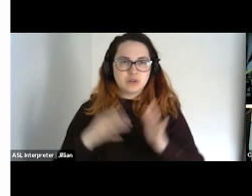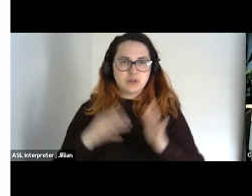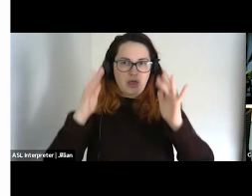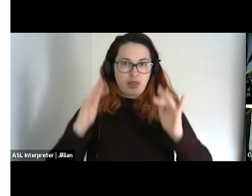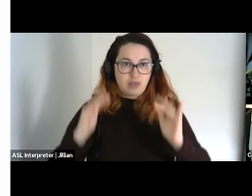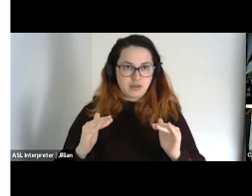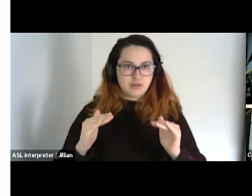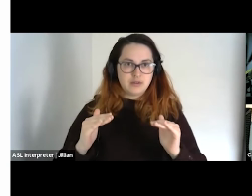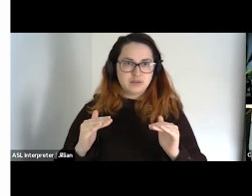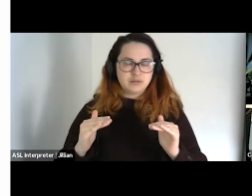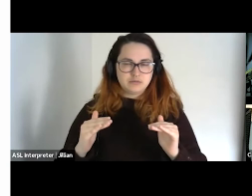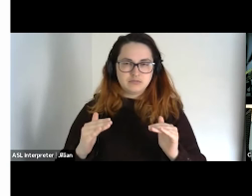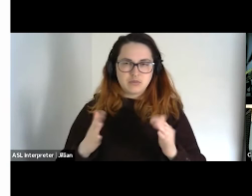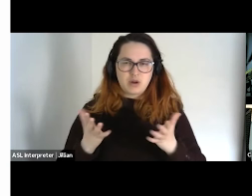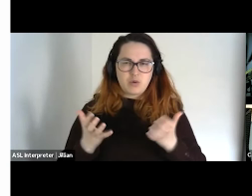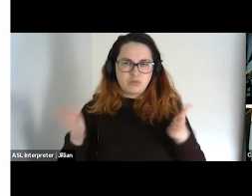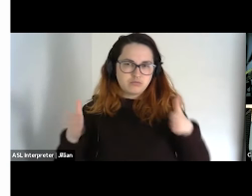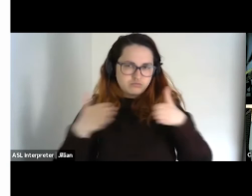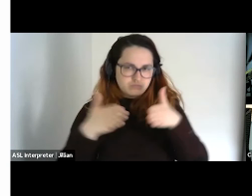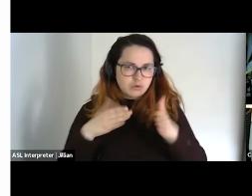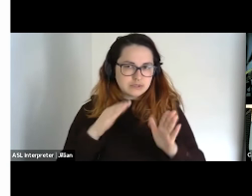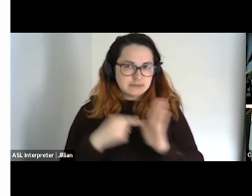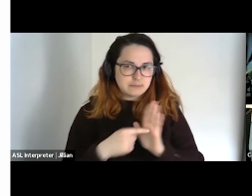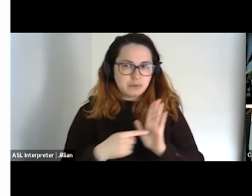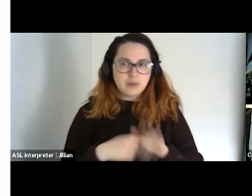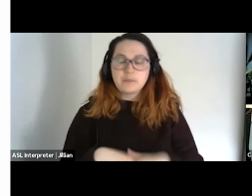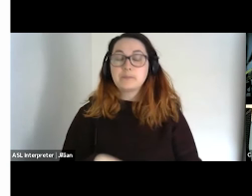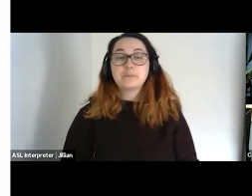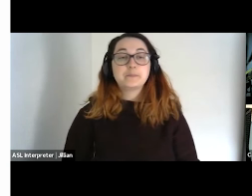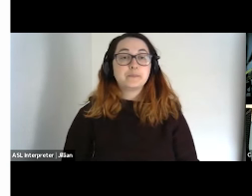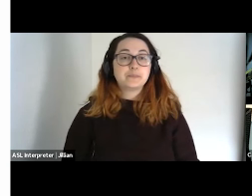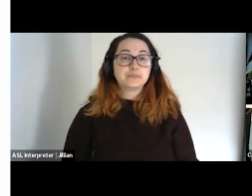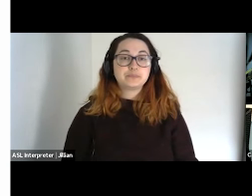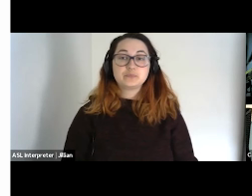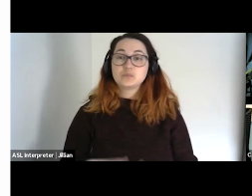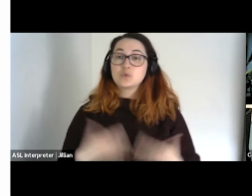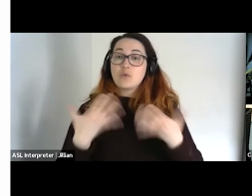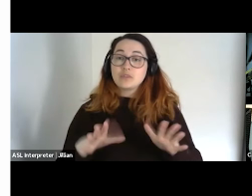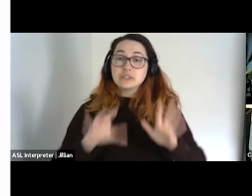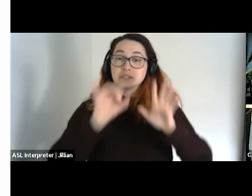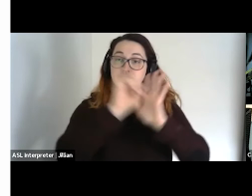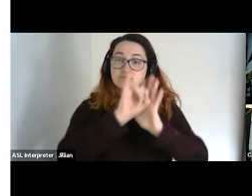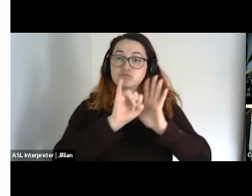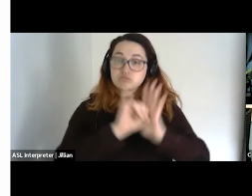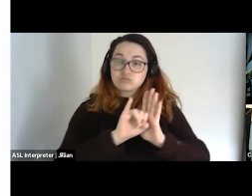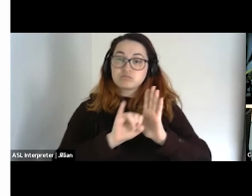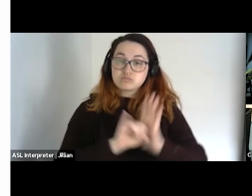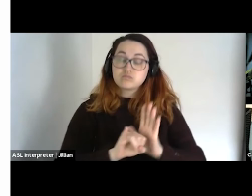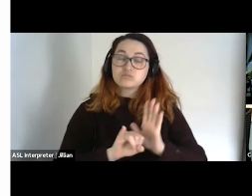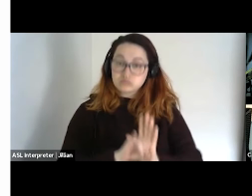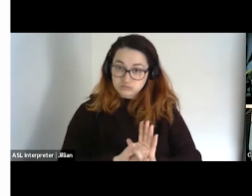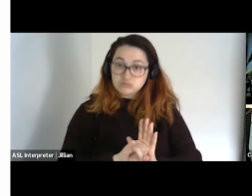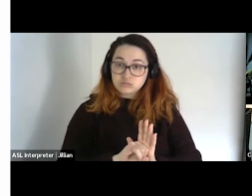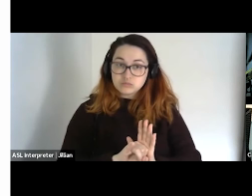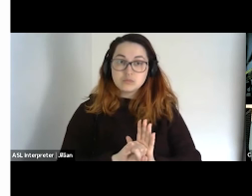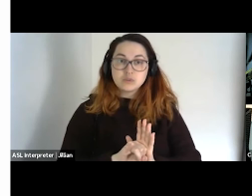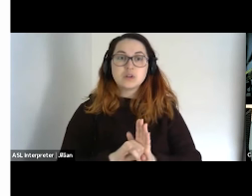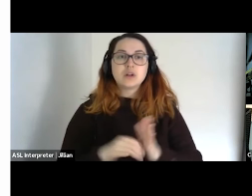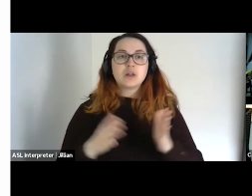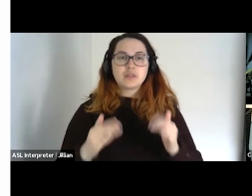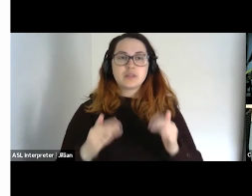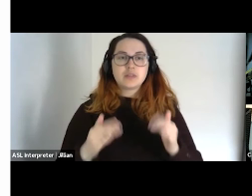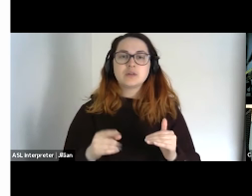us to explore the example together. After you do all of the listing and all the identifying, I want you to rate your